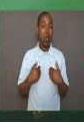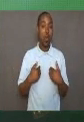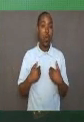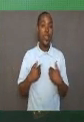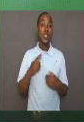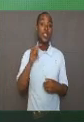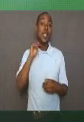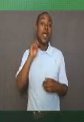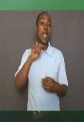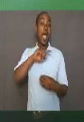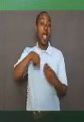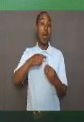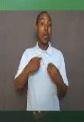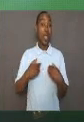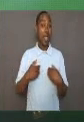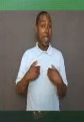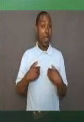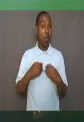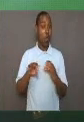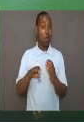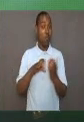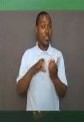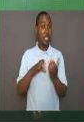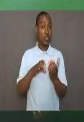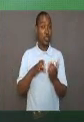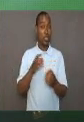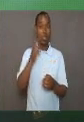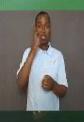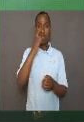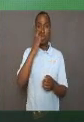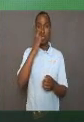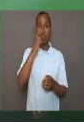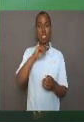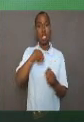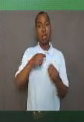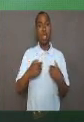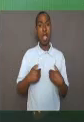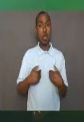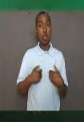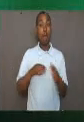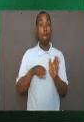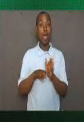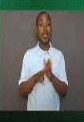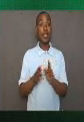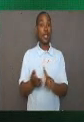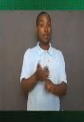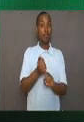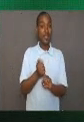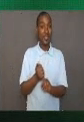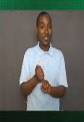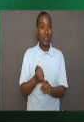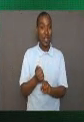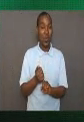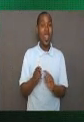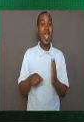the surface of the nose, collects bacteria and particles. The